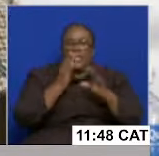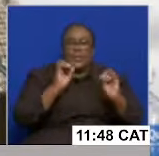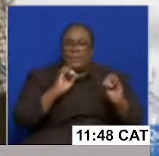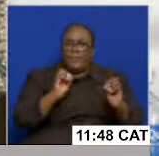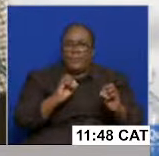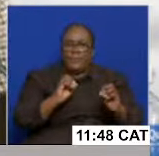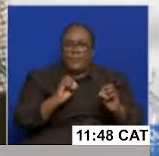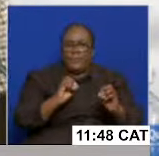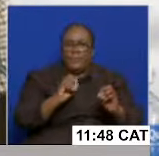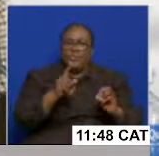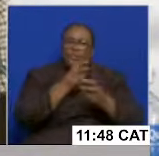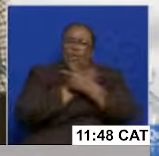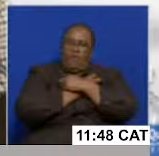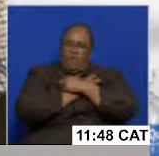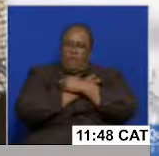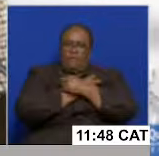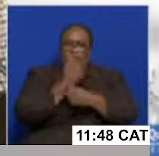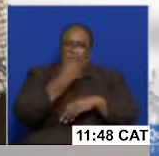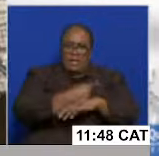Yes.